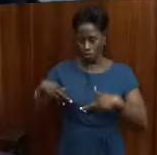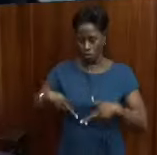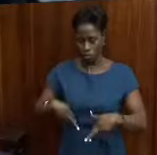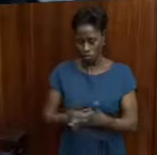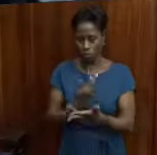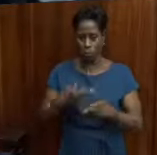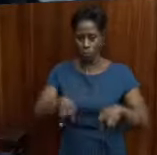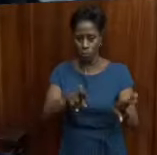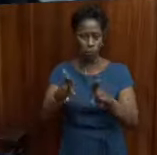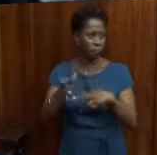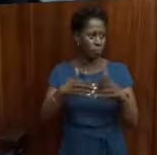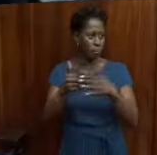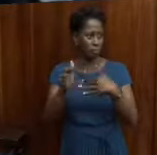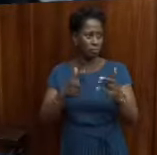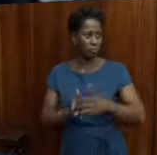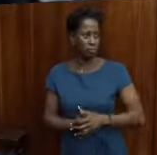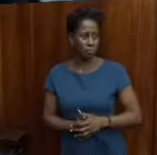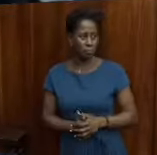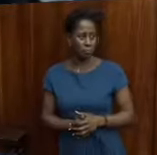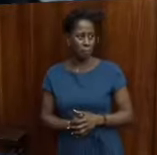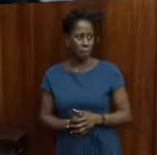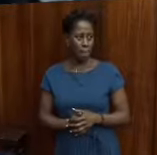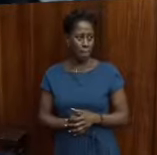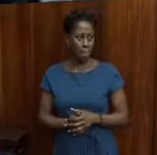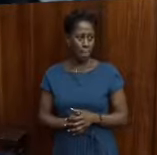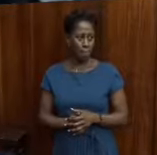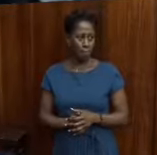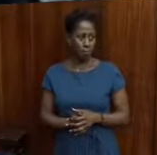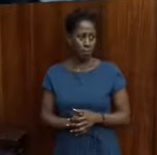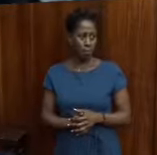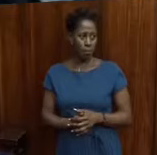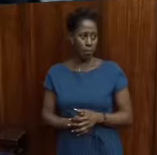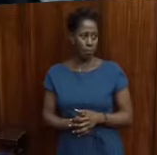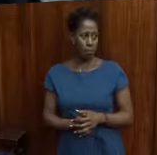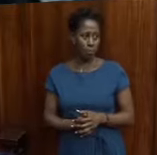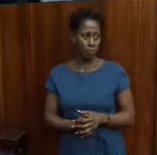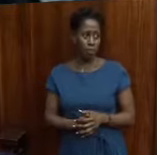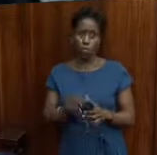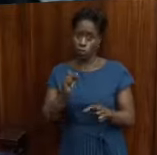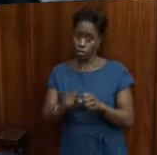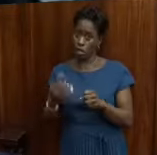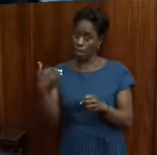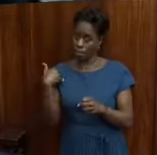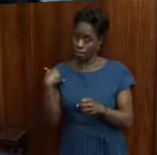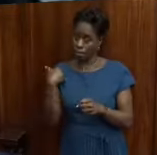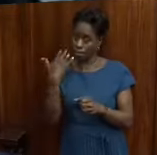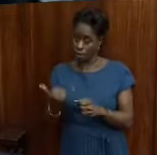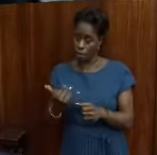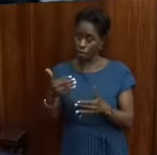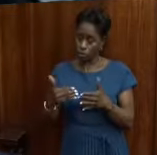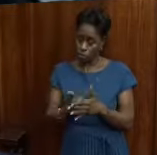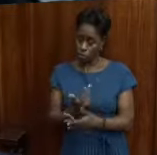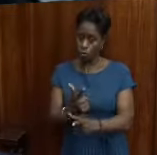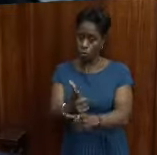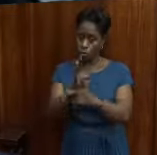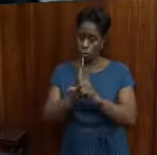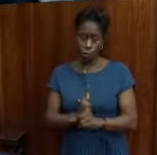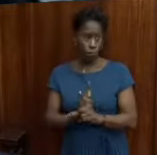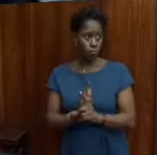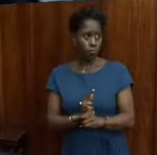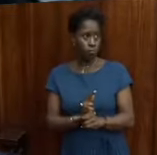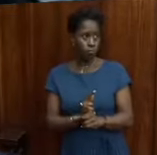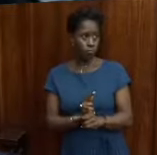Mr. Speaker, on March 23, 2015, a loan agreement was signed with the Kuwait Fund for Arab